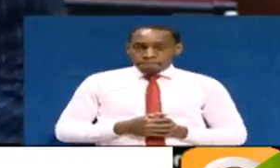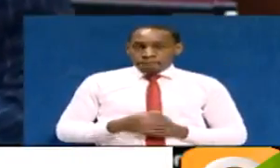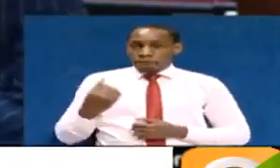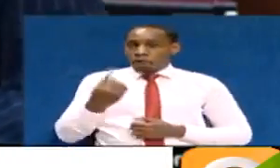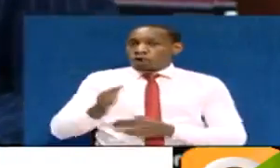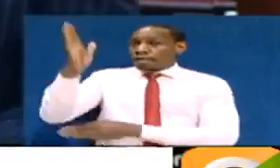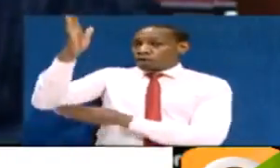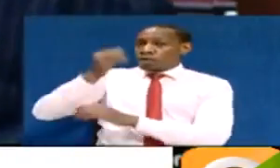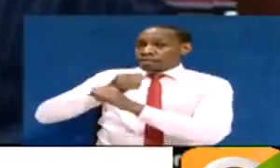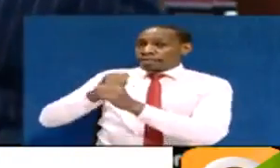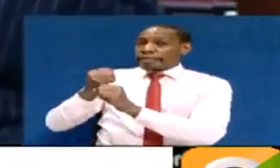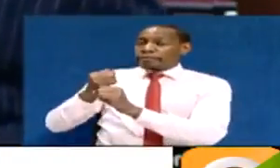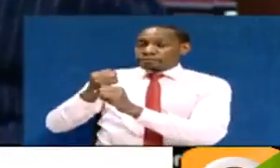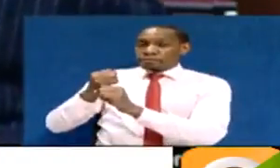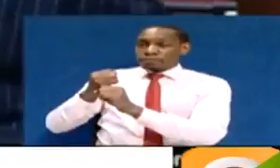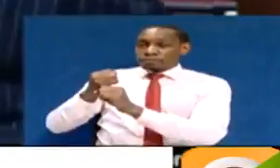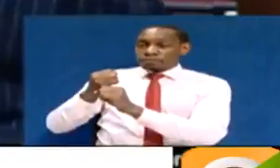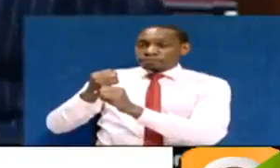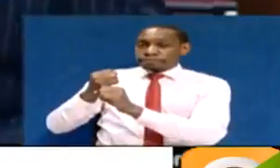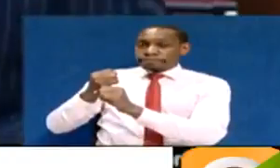It's only God's creation